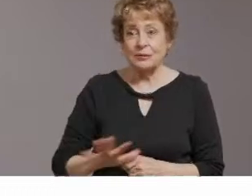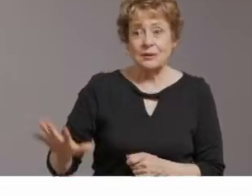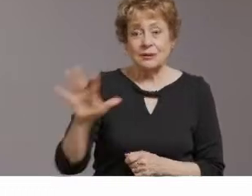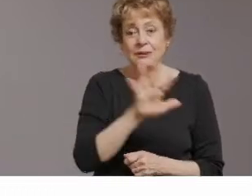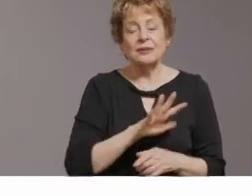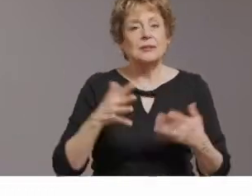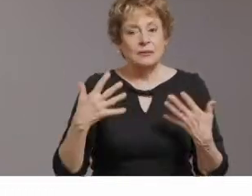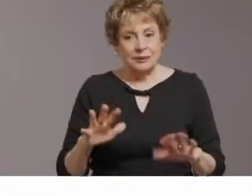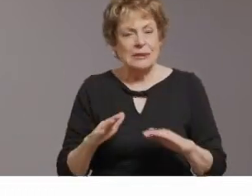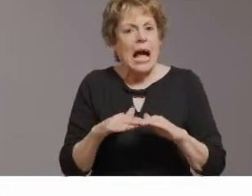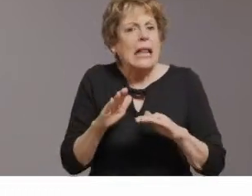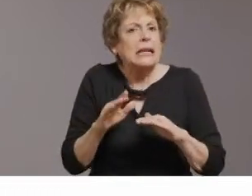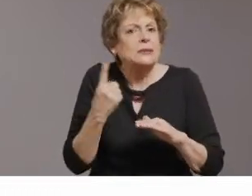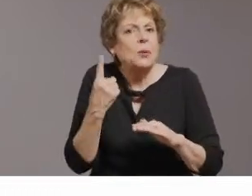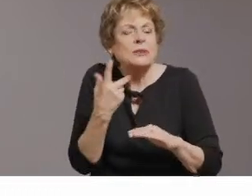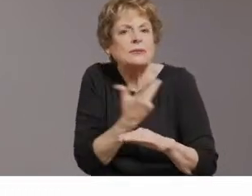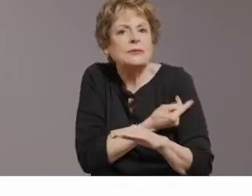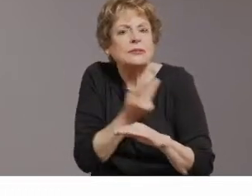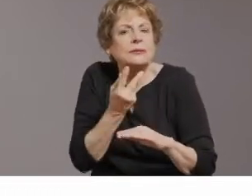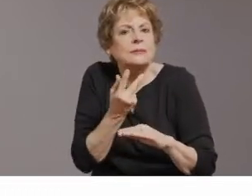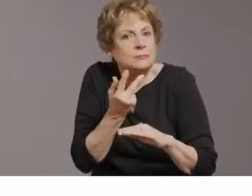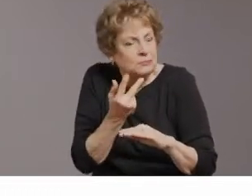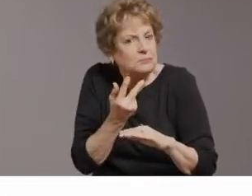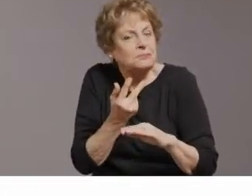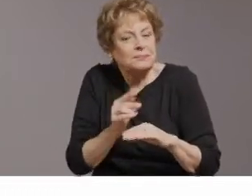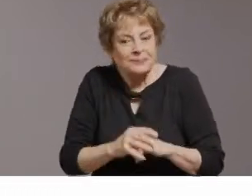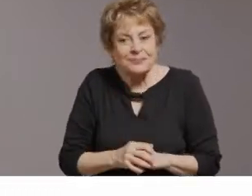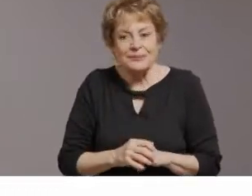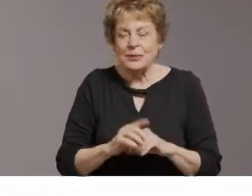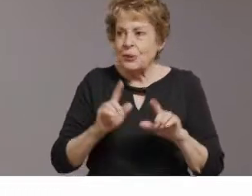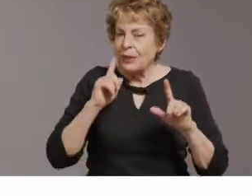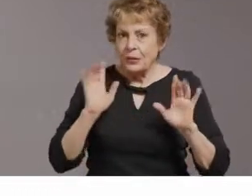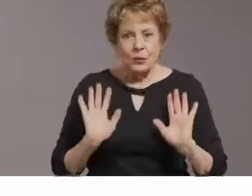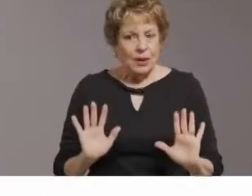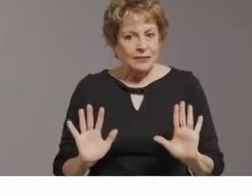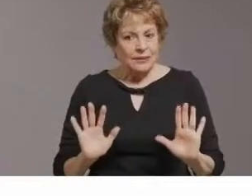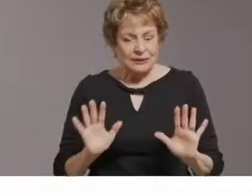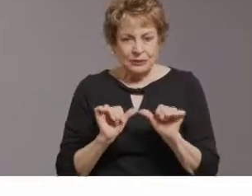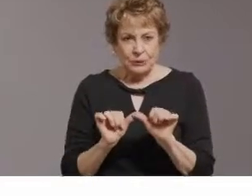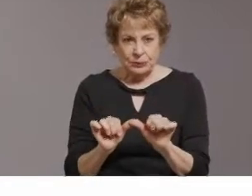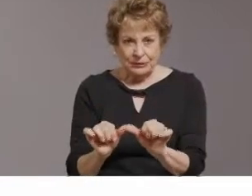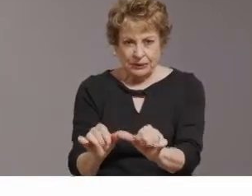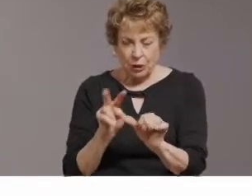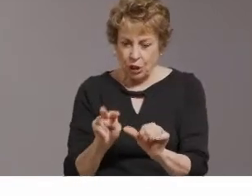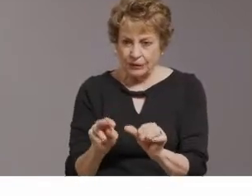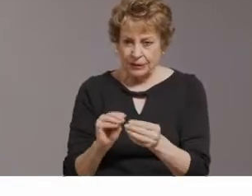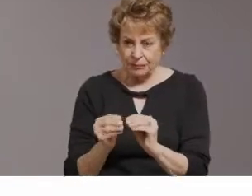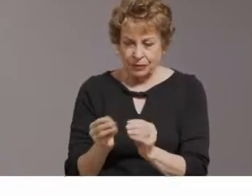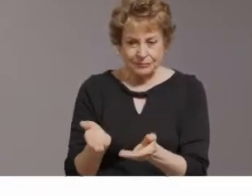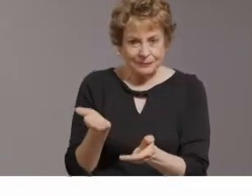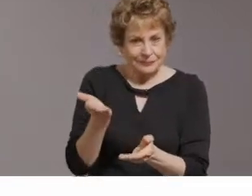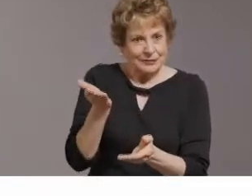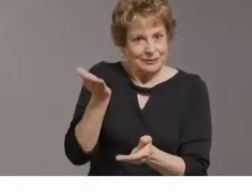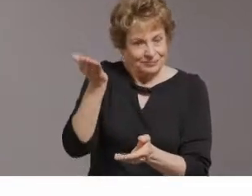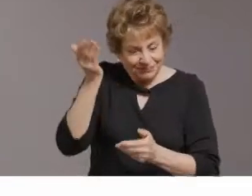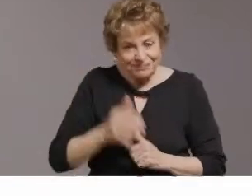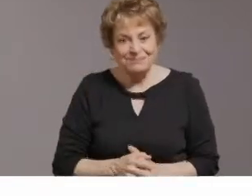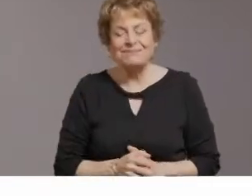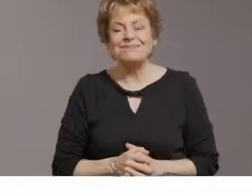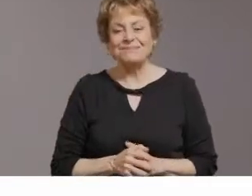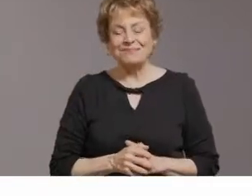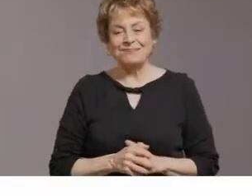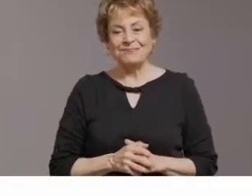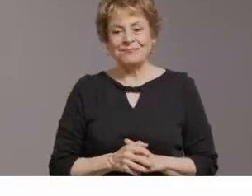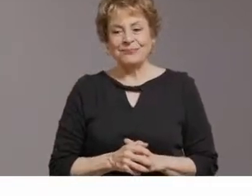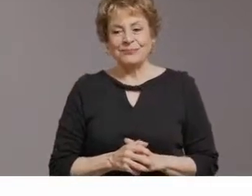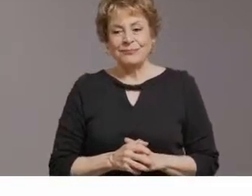vaccine. So that's really great. We continue to monitor that as well. We've added additional vaccine